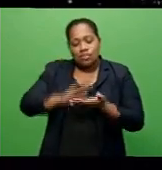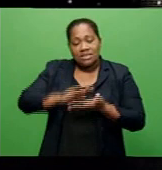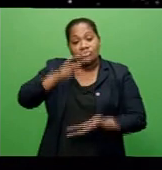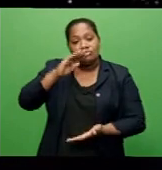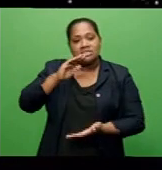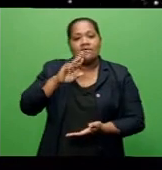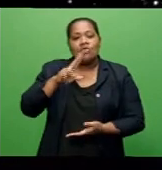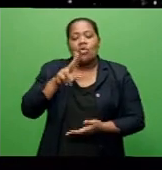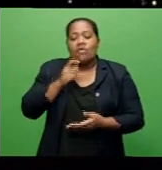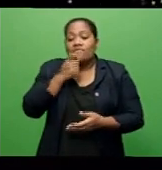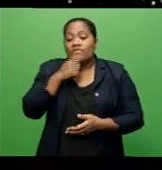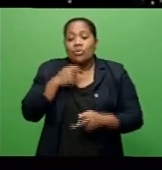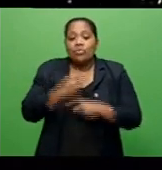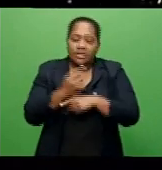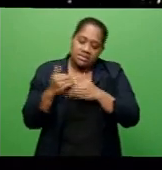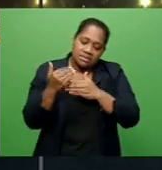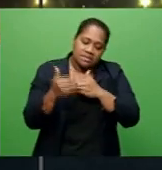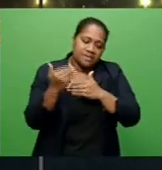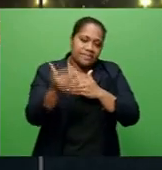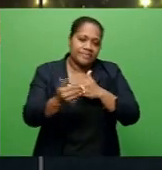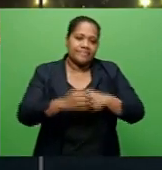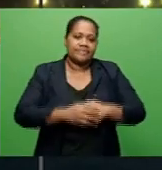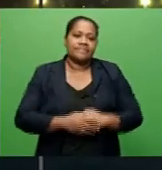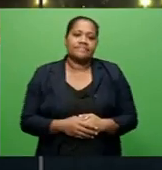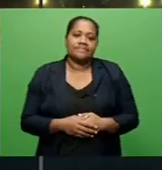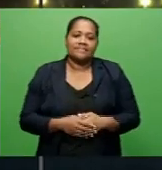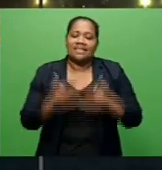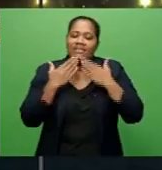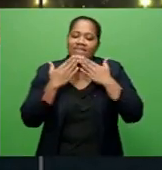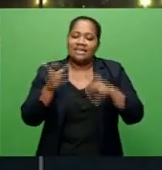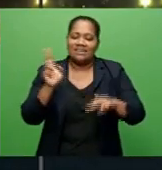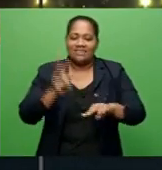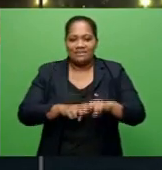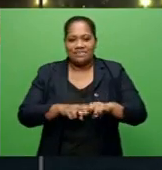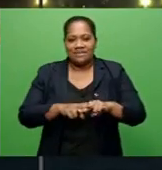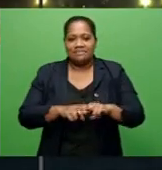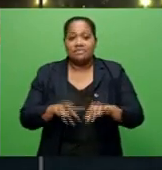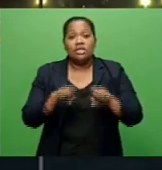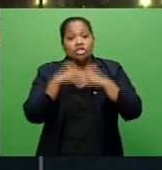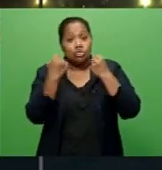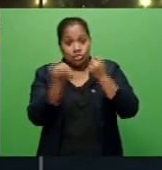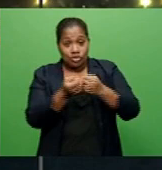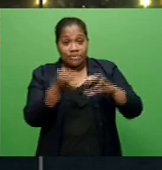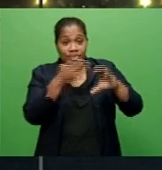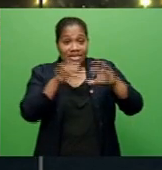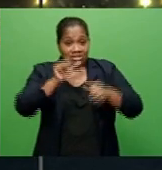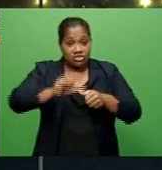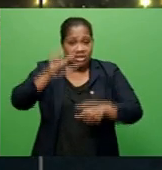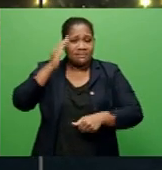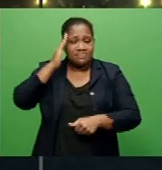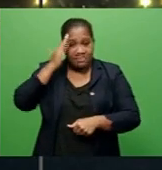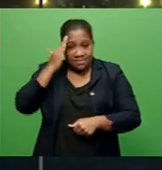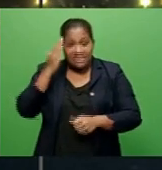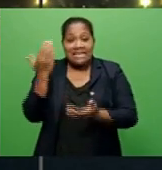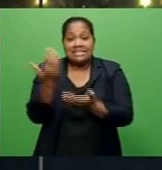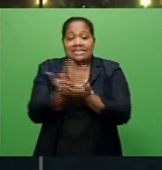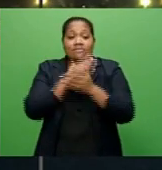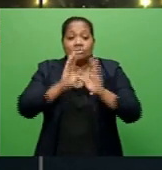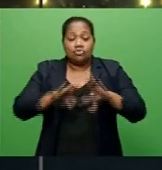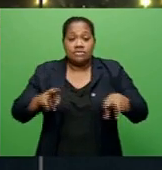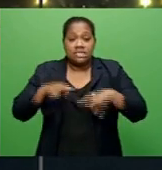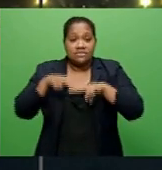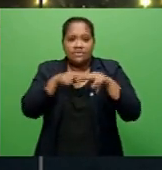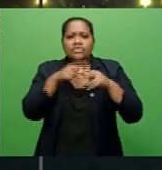next few weeks. Edwin. Minaka Felipe. Social media giant Facebook and Save the Children's Fiji have launched